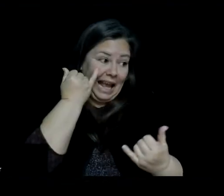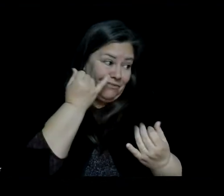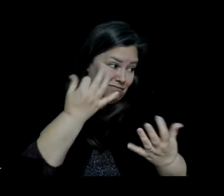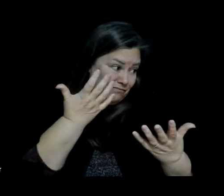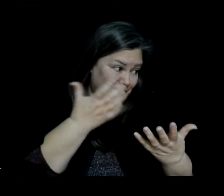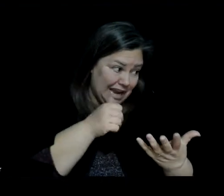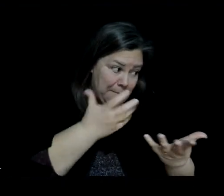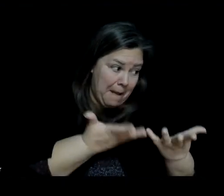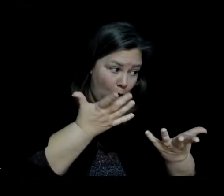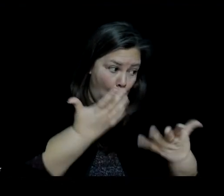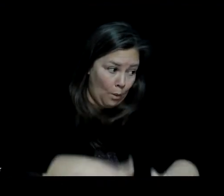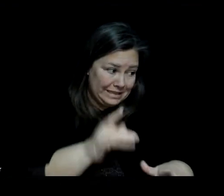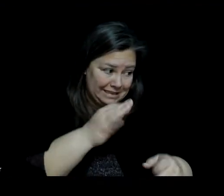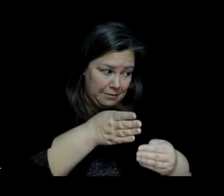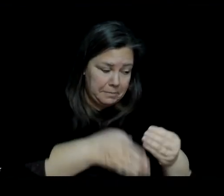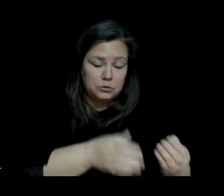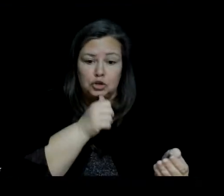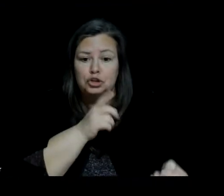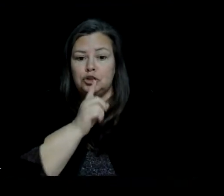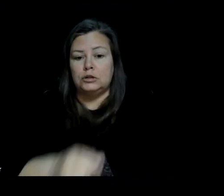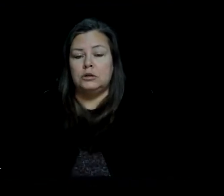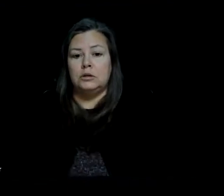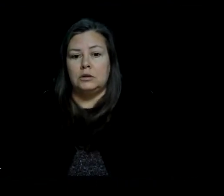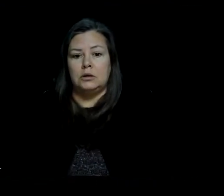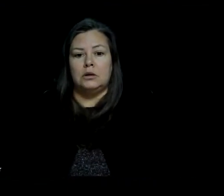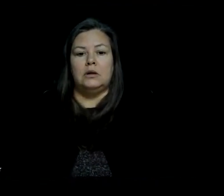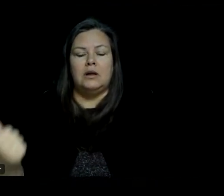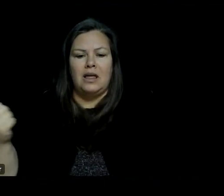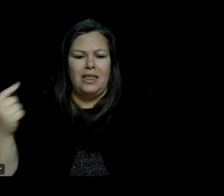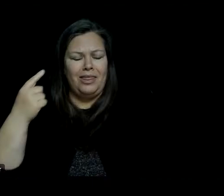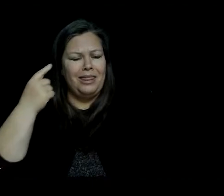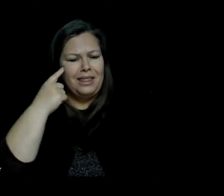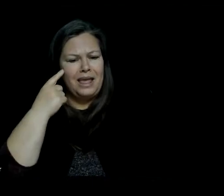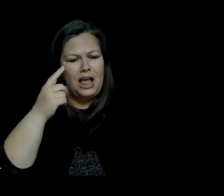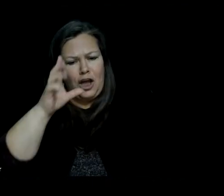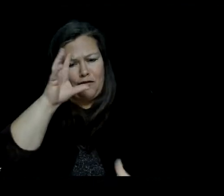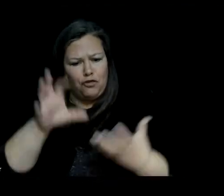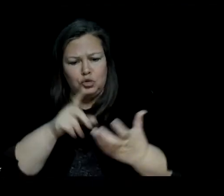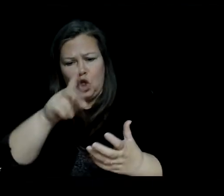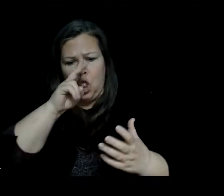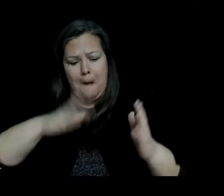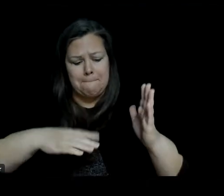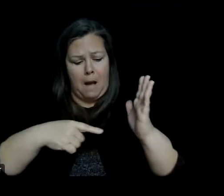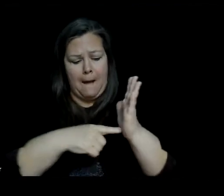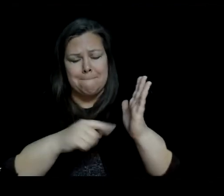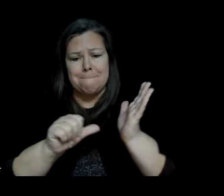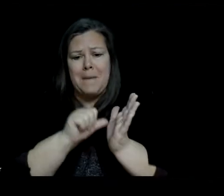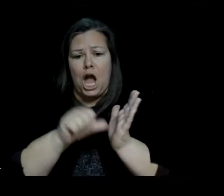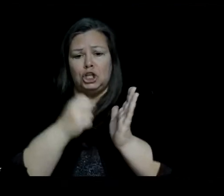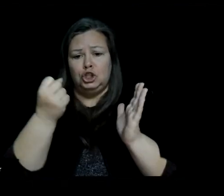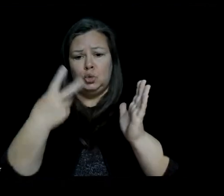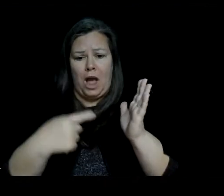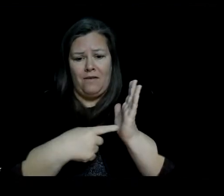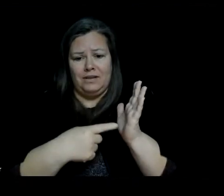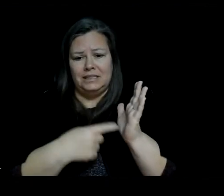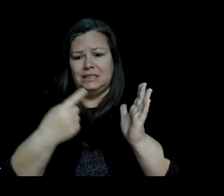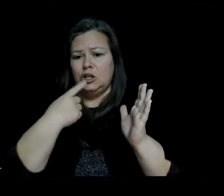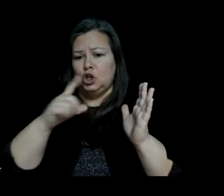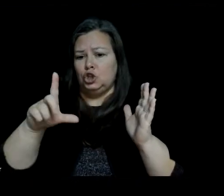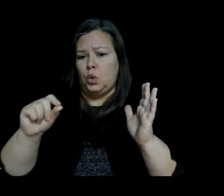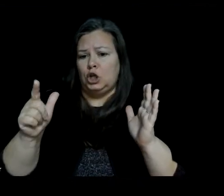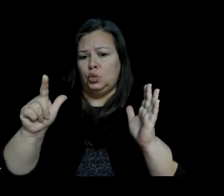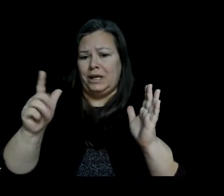completed. I think part of the confusion is the bottom of page 12, it's listed under 2026 capital improvements,